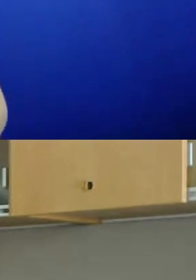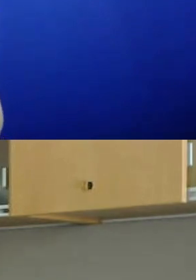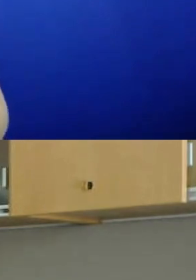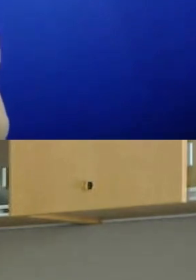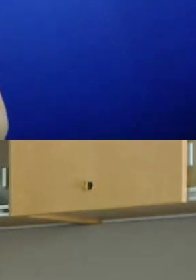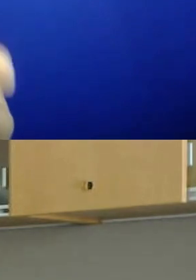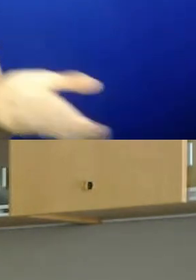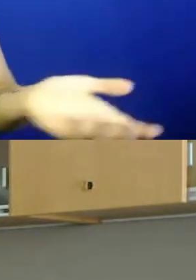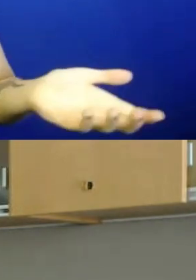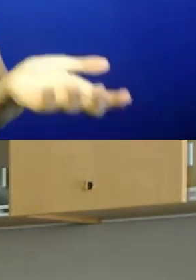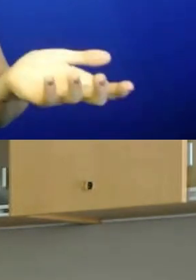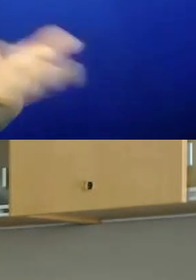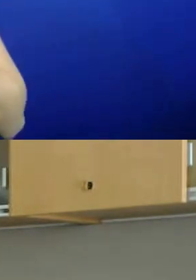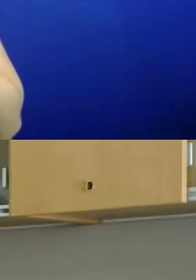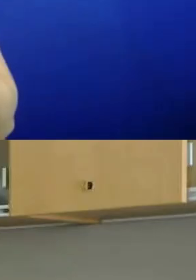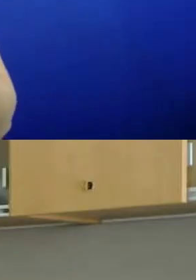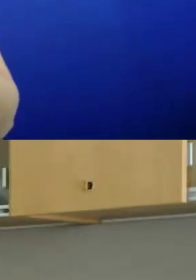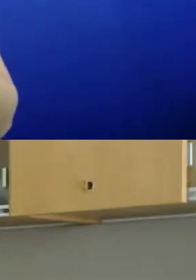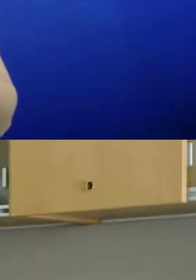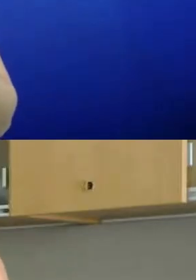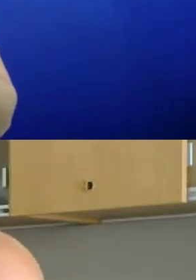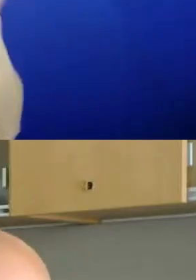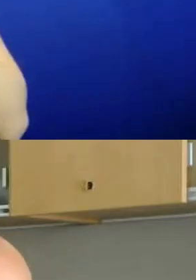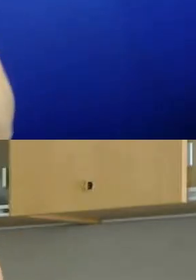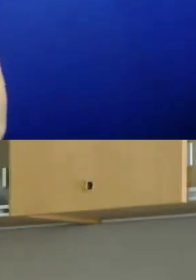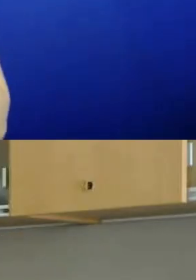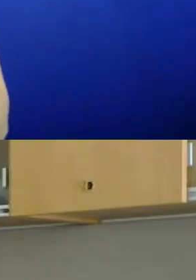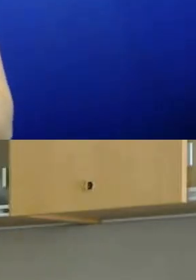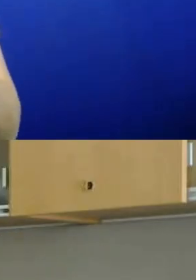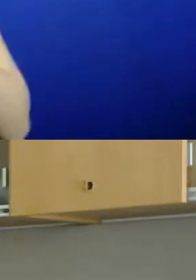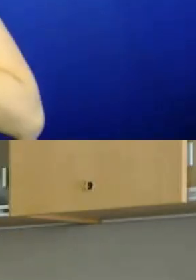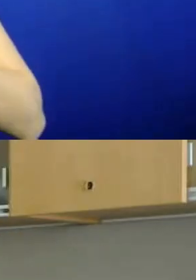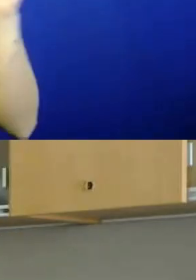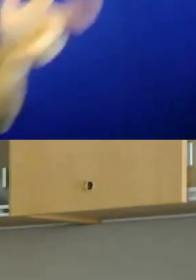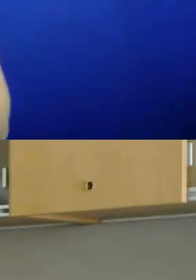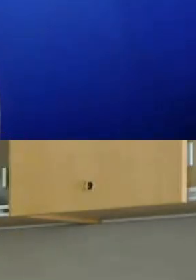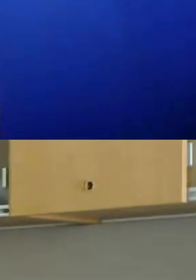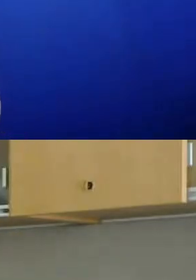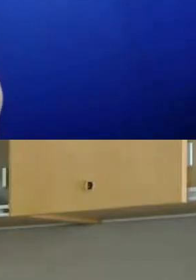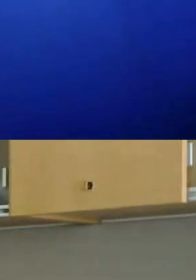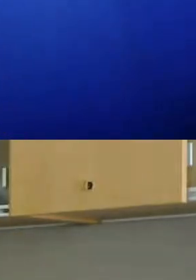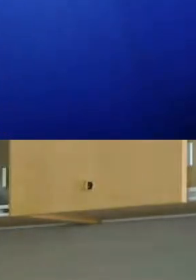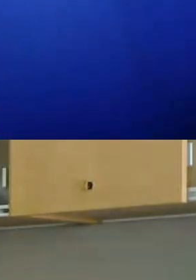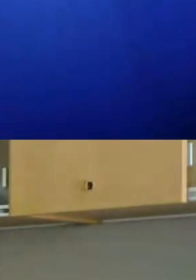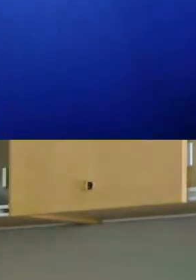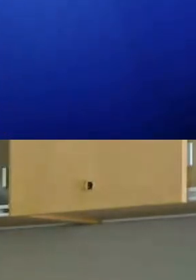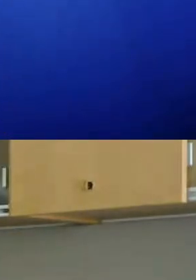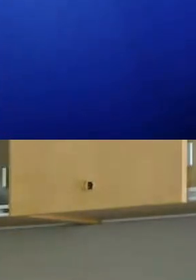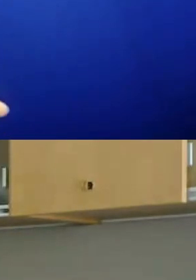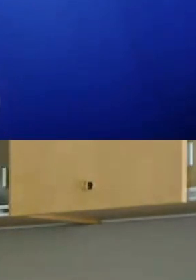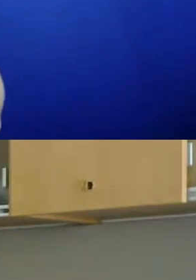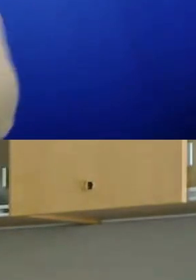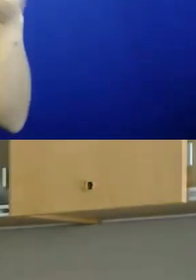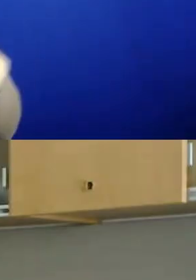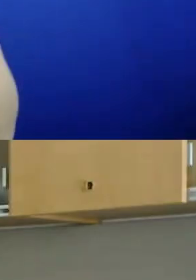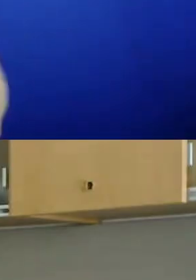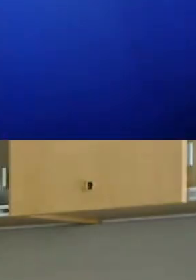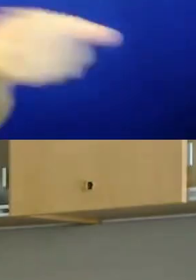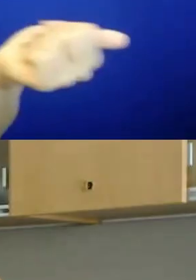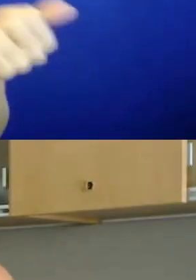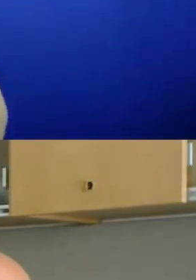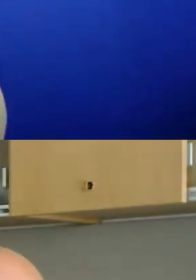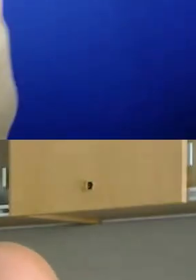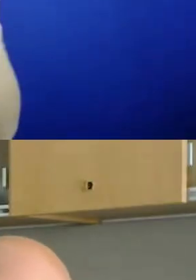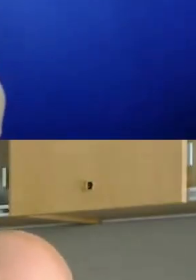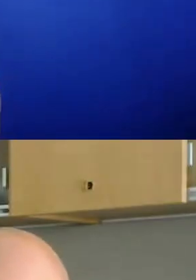don't see state police going to stop you, right? And you have a small personal amount, your risk is low, but that's up to each person. But just know that it's still against